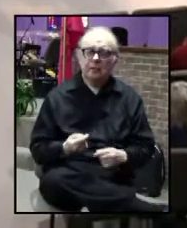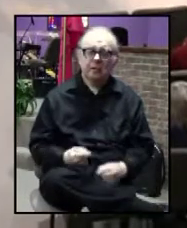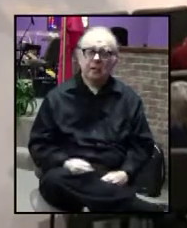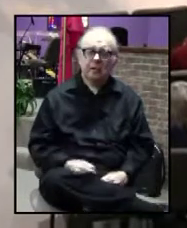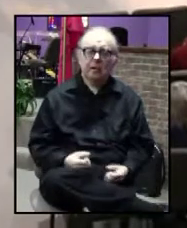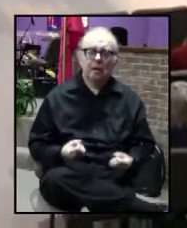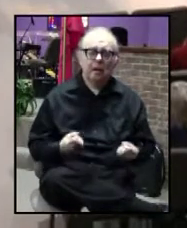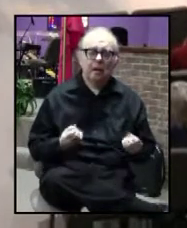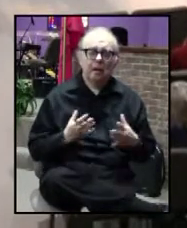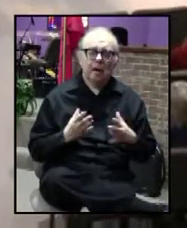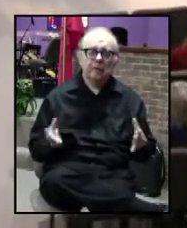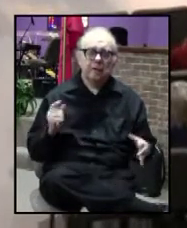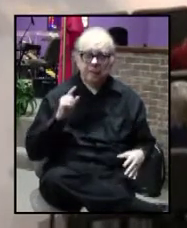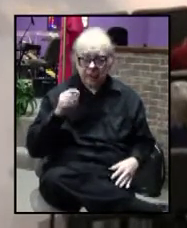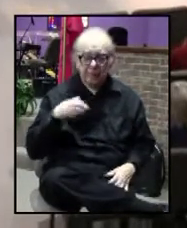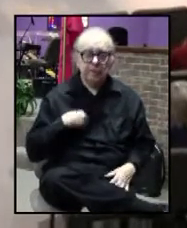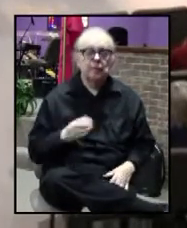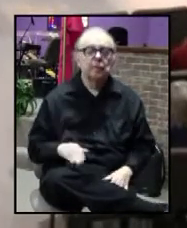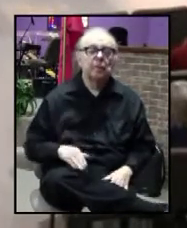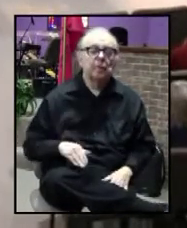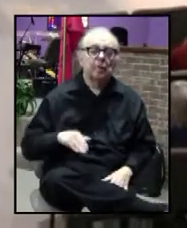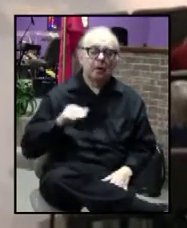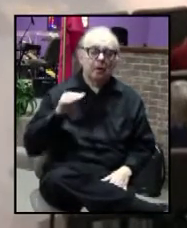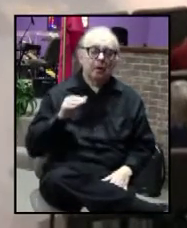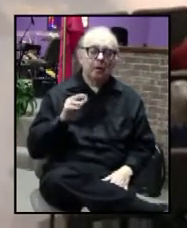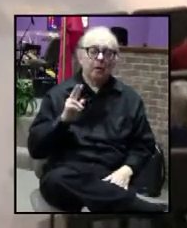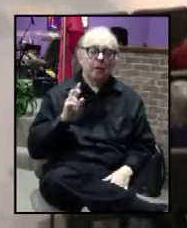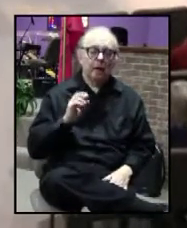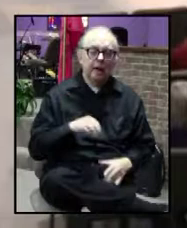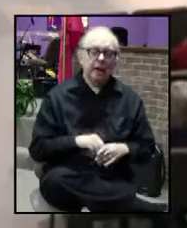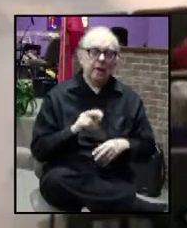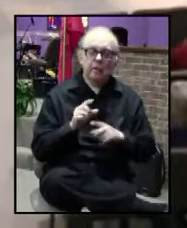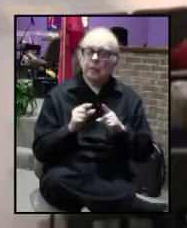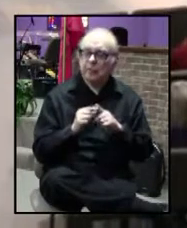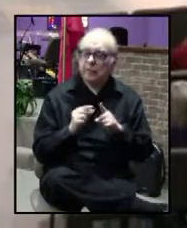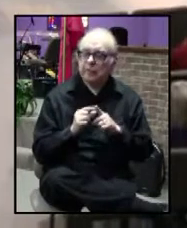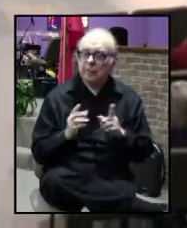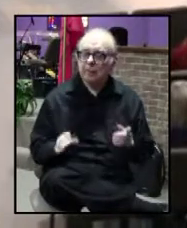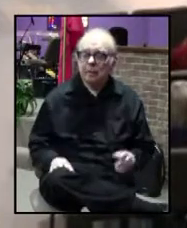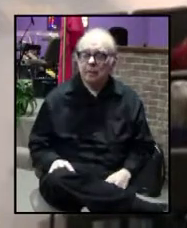how much have you grown in the Lord?